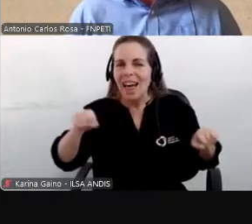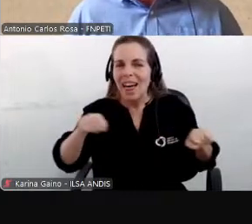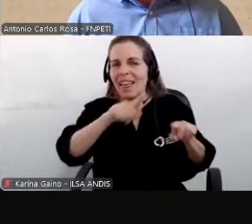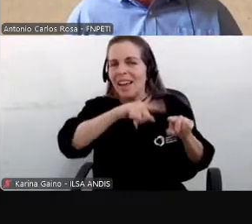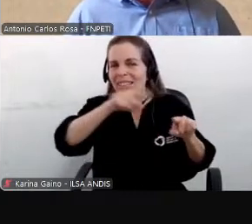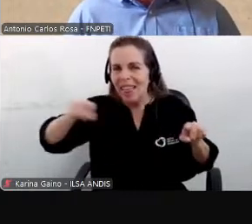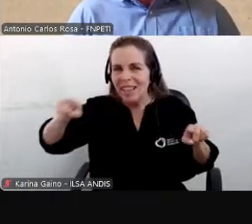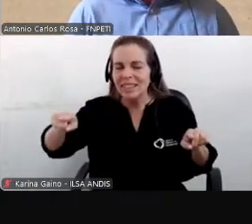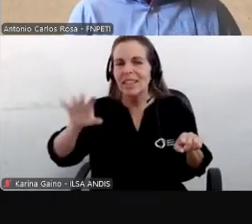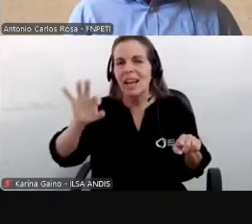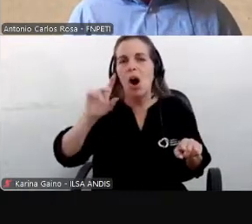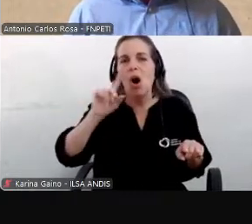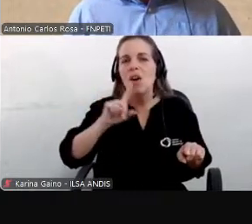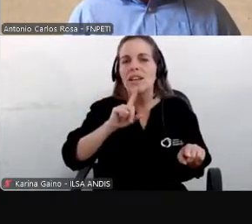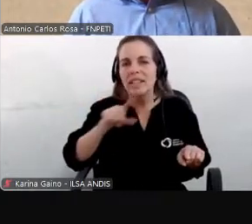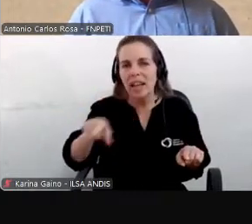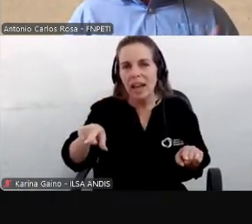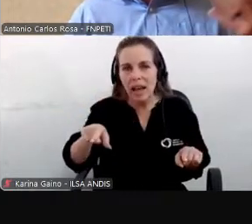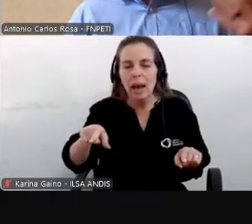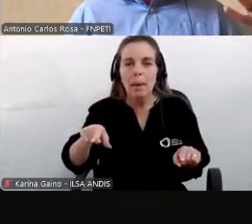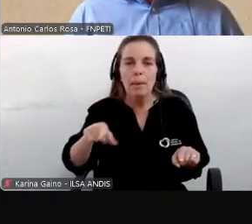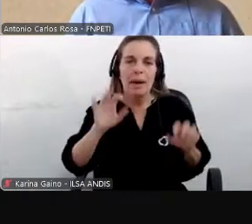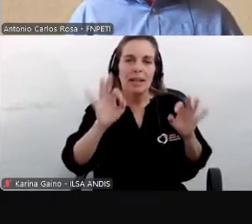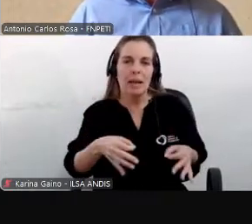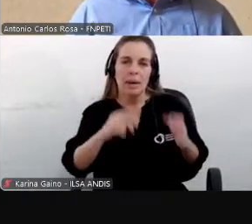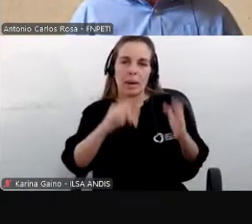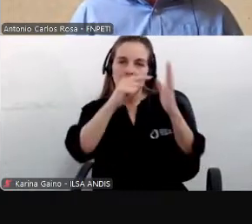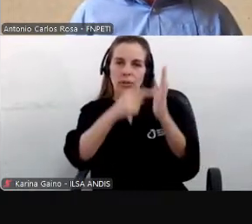with the discussions of ILO